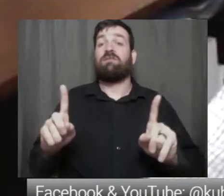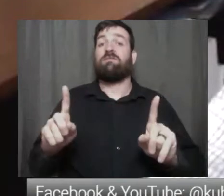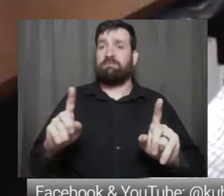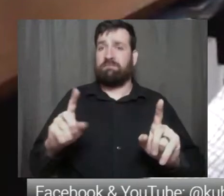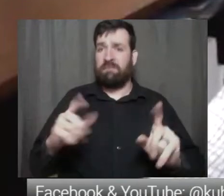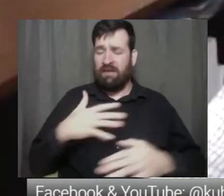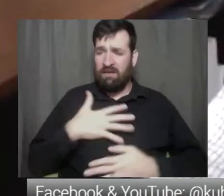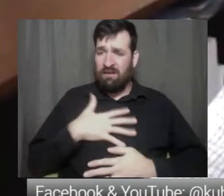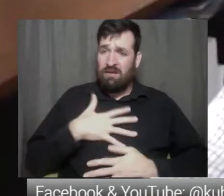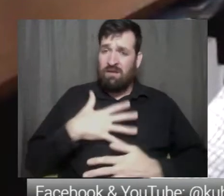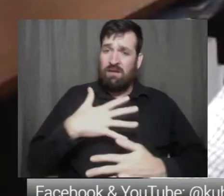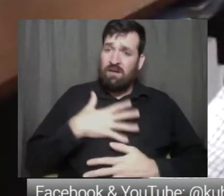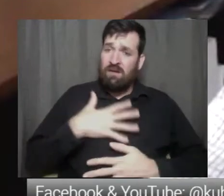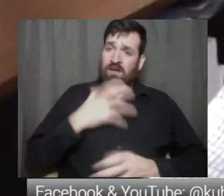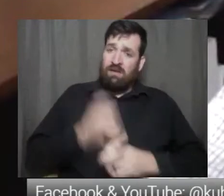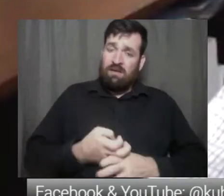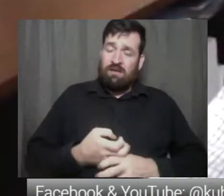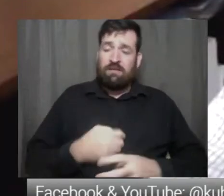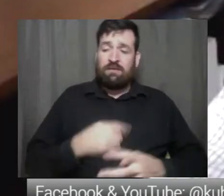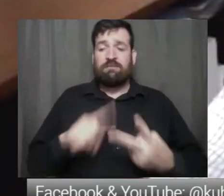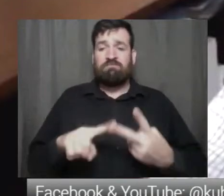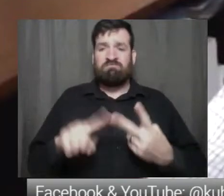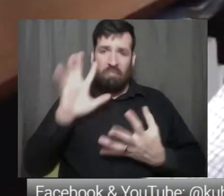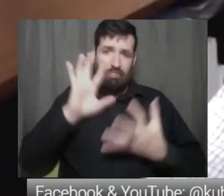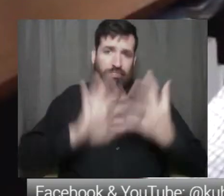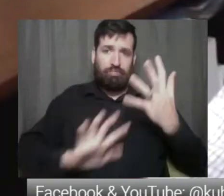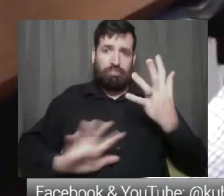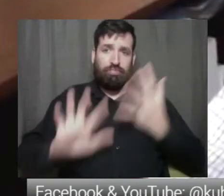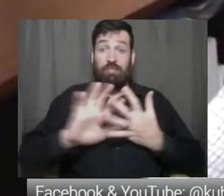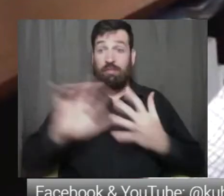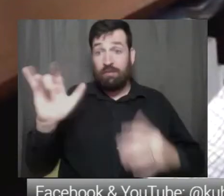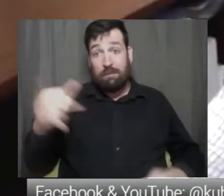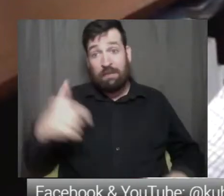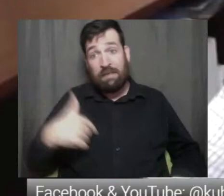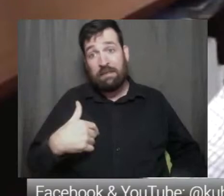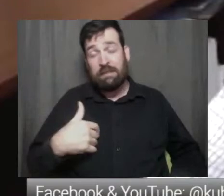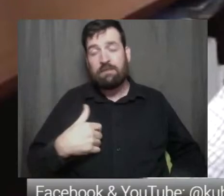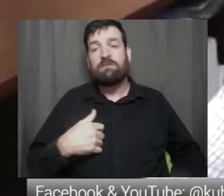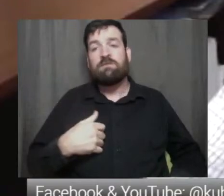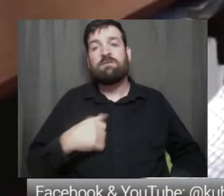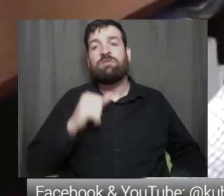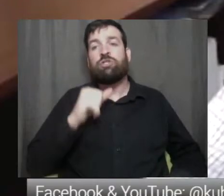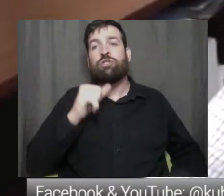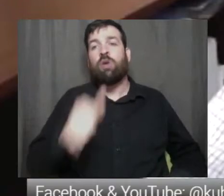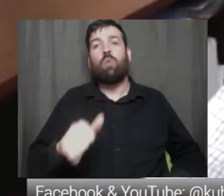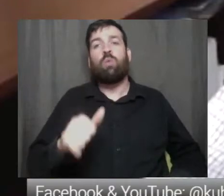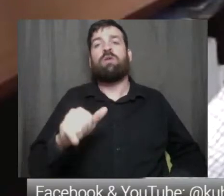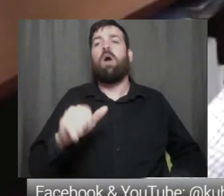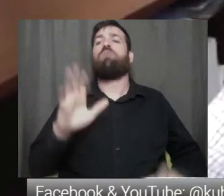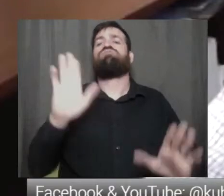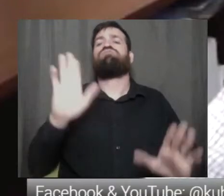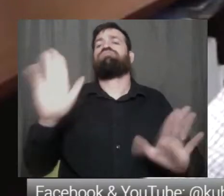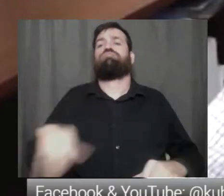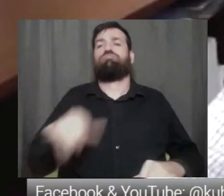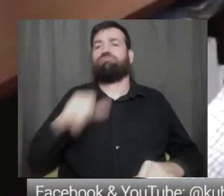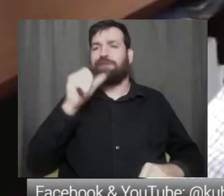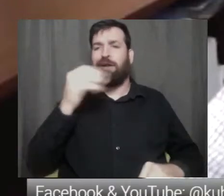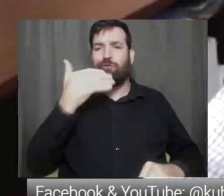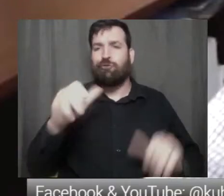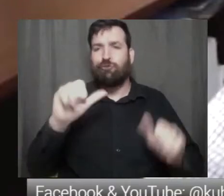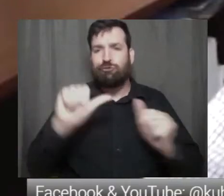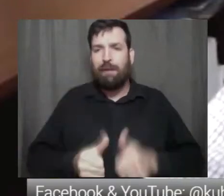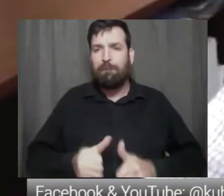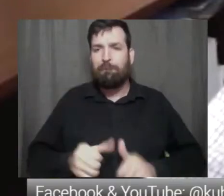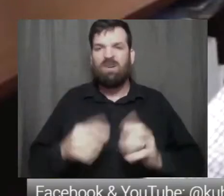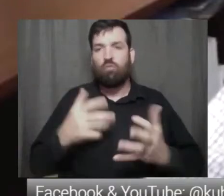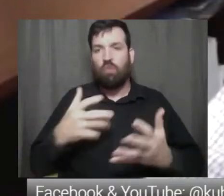shortness of breath or dizziness like I was having, don't just chalk that up to, being out of shape or whatever